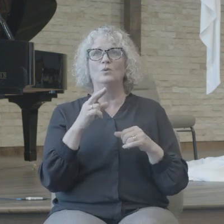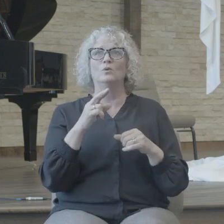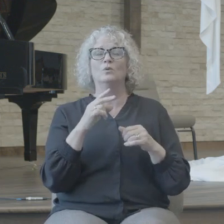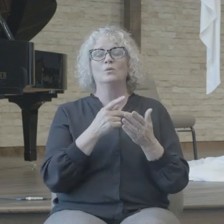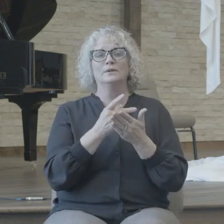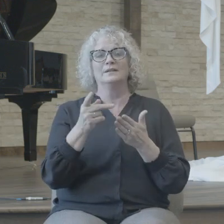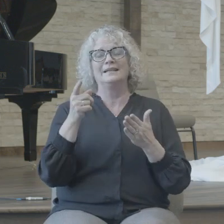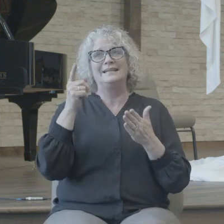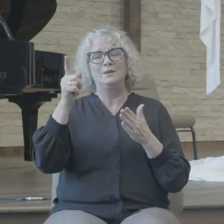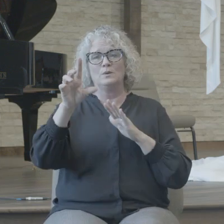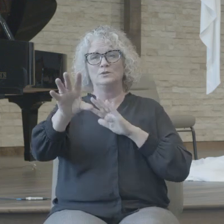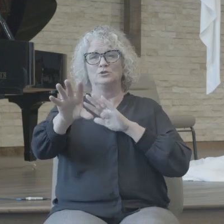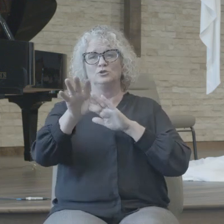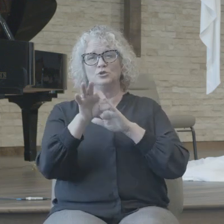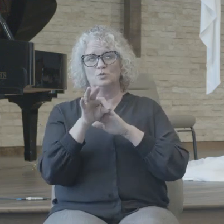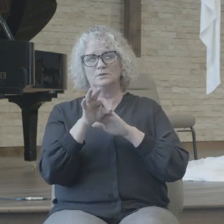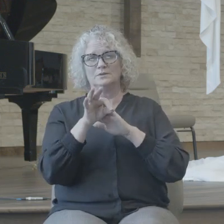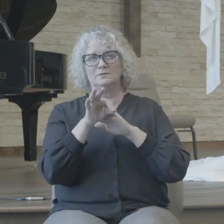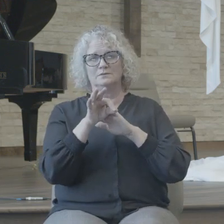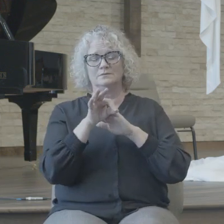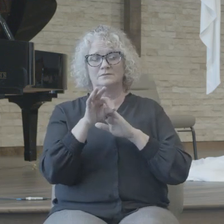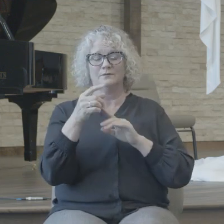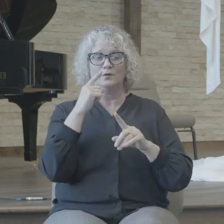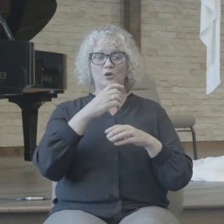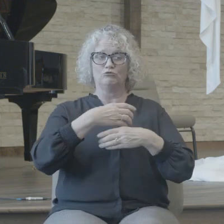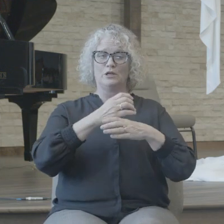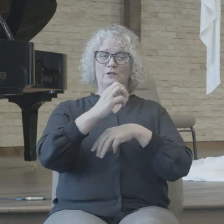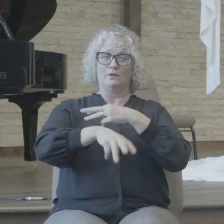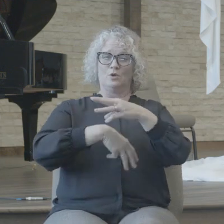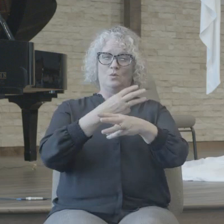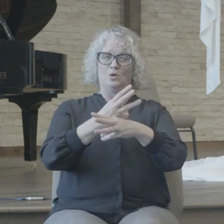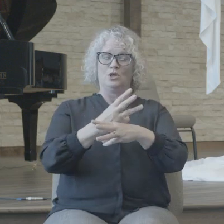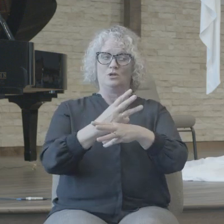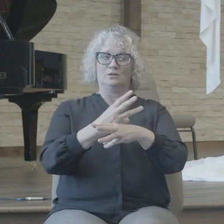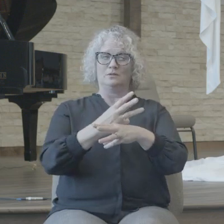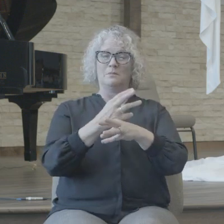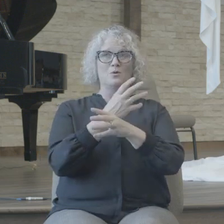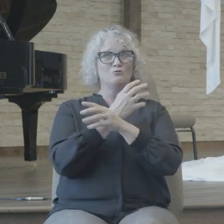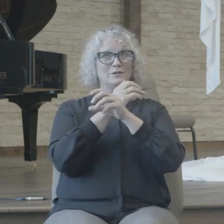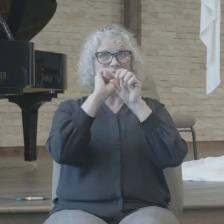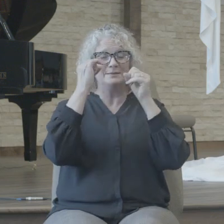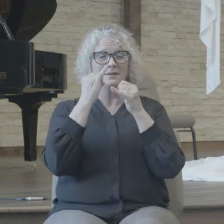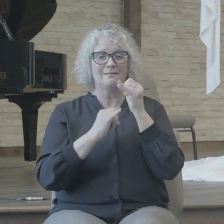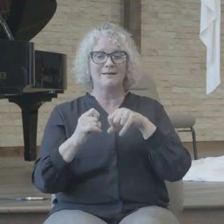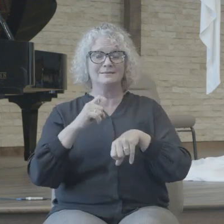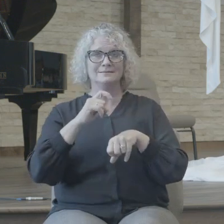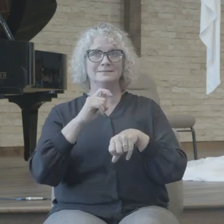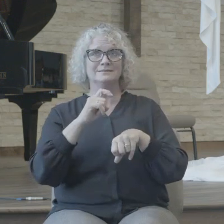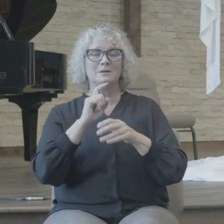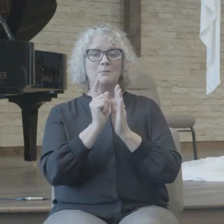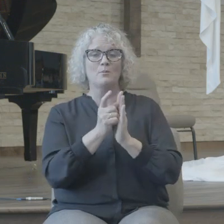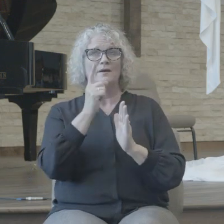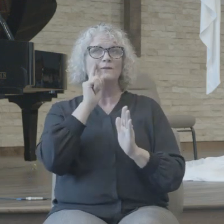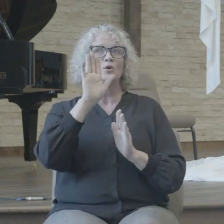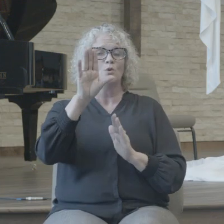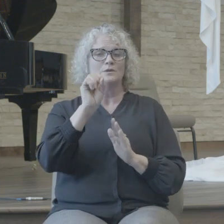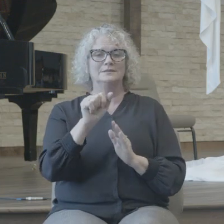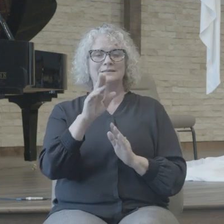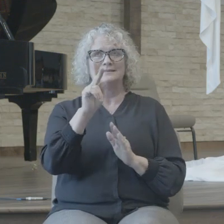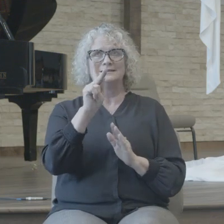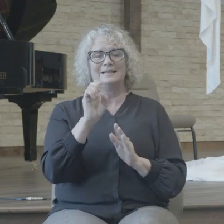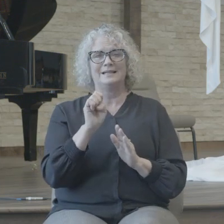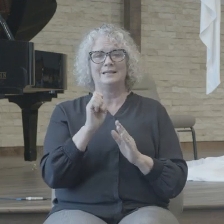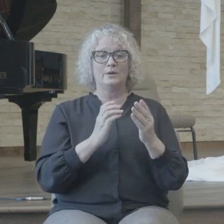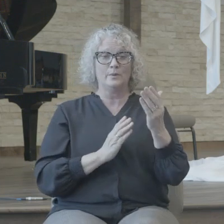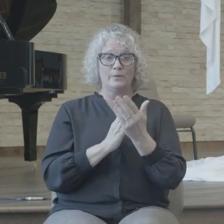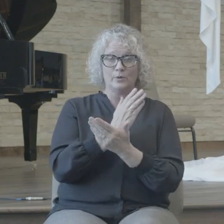of the world, but was revealed in these last times for your sake. Through him, you believe in